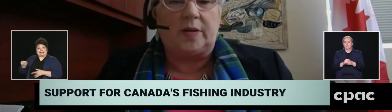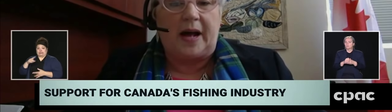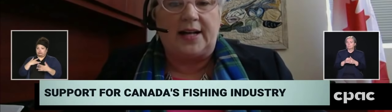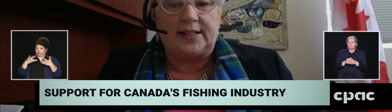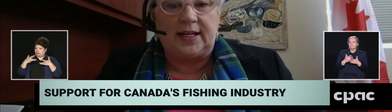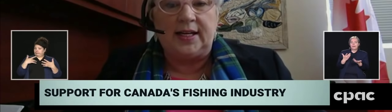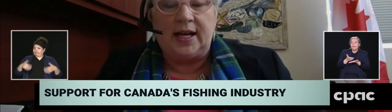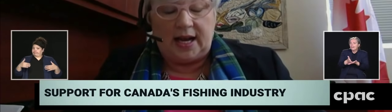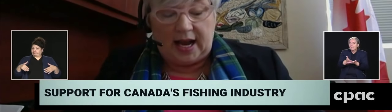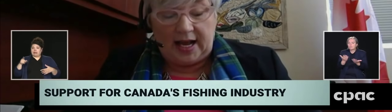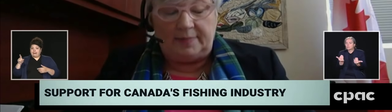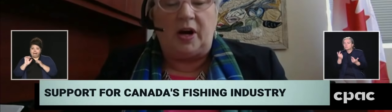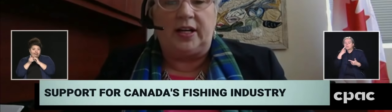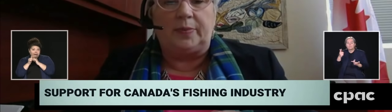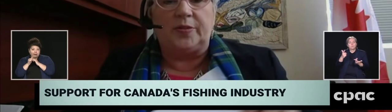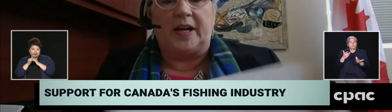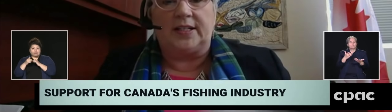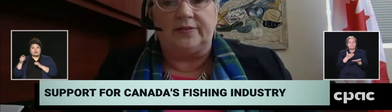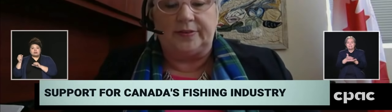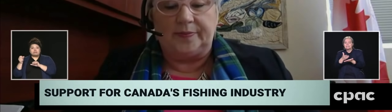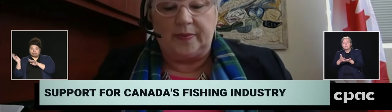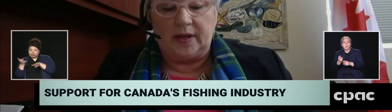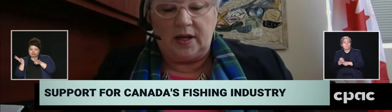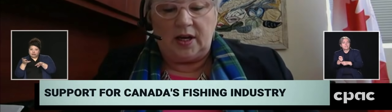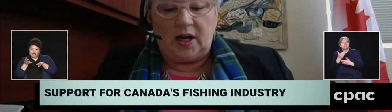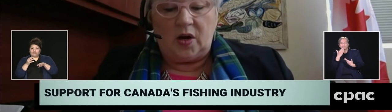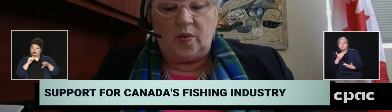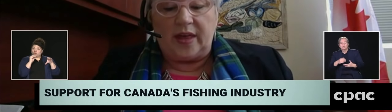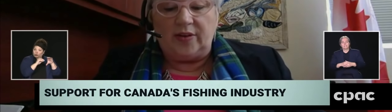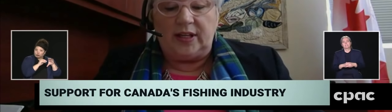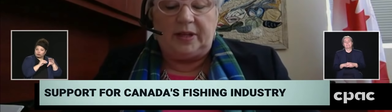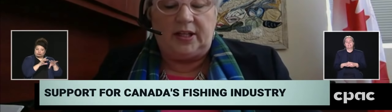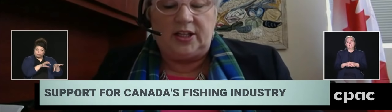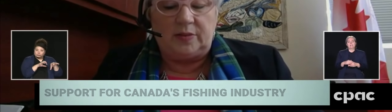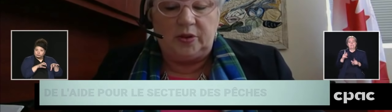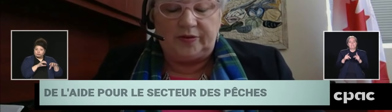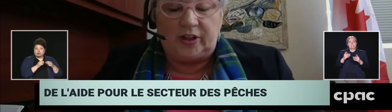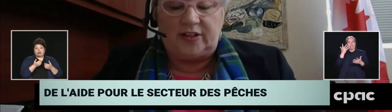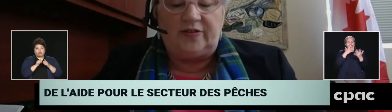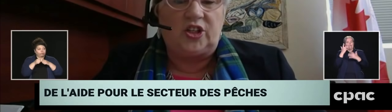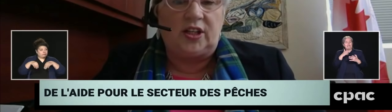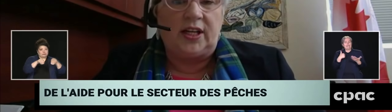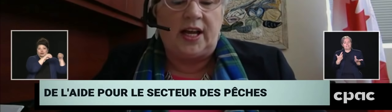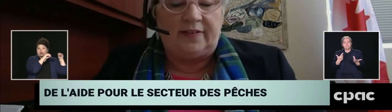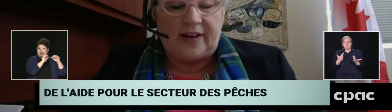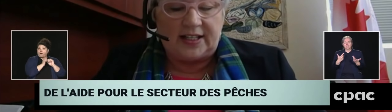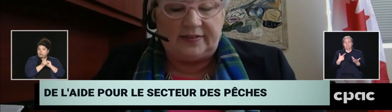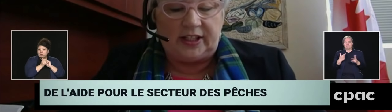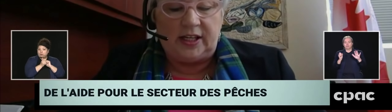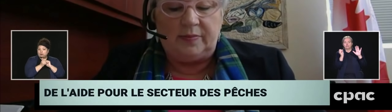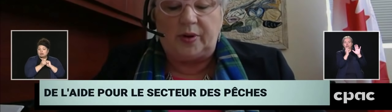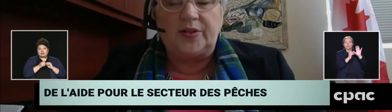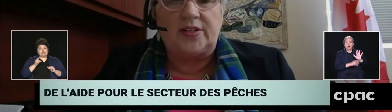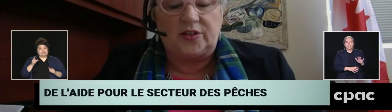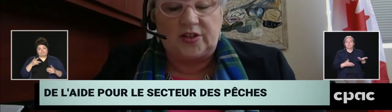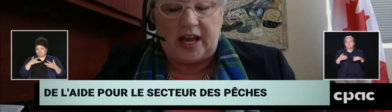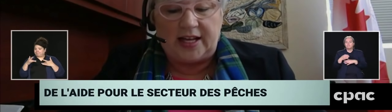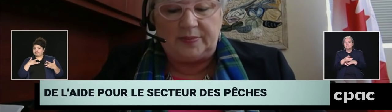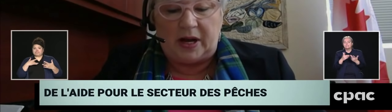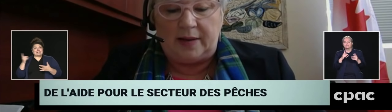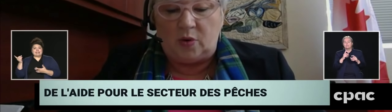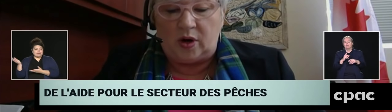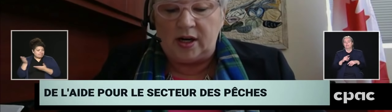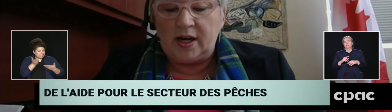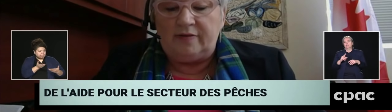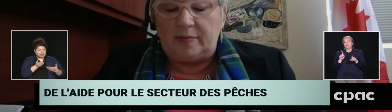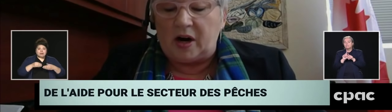storage capacity and a market perspective. Without the ability to move goods efficiently and effectively, processors can't